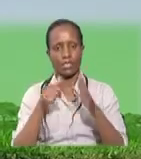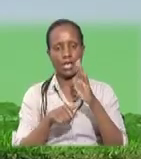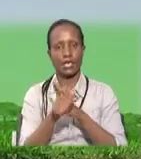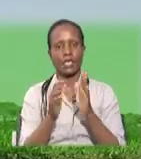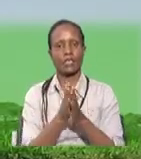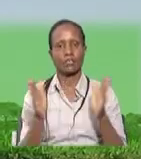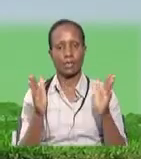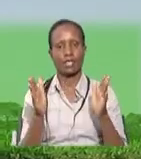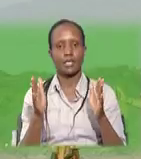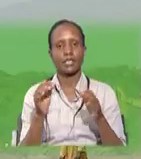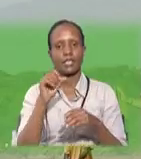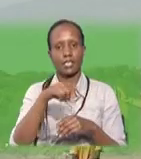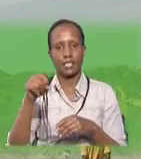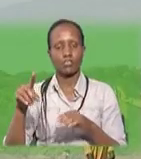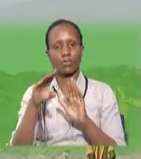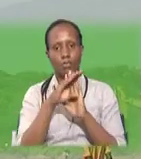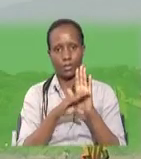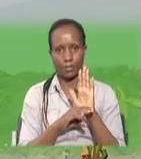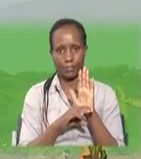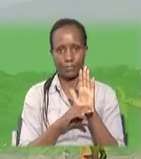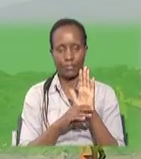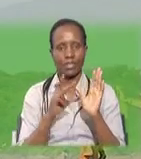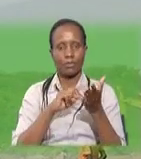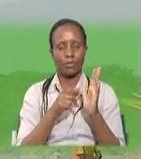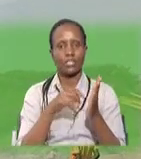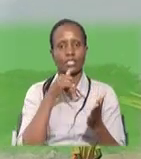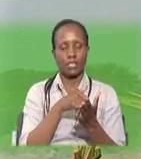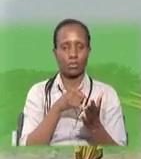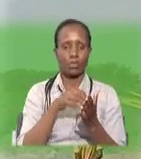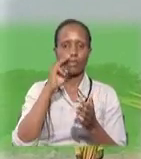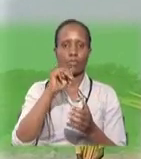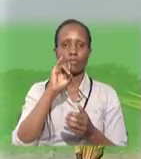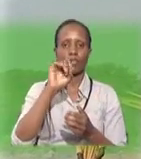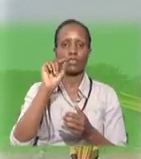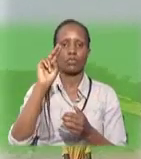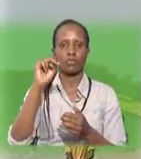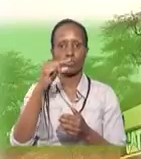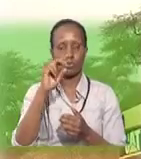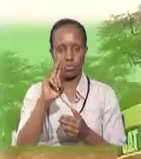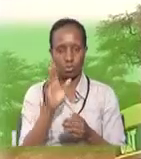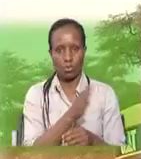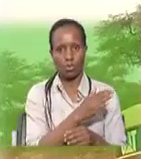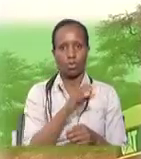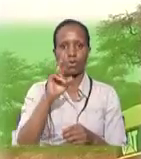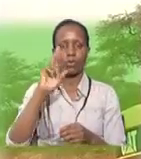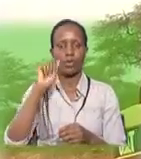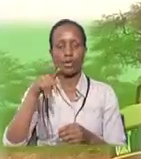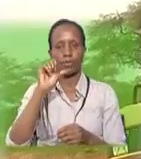the expanded irrigation program. The projects include Mitungu,